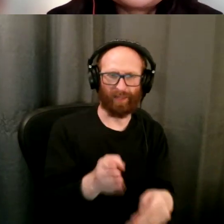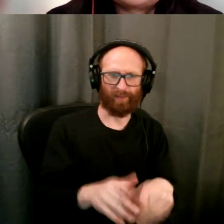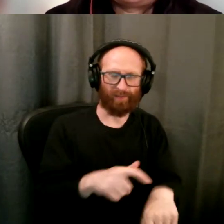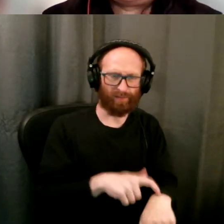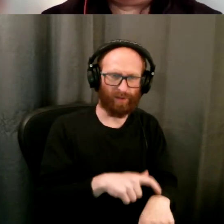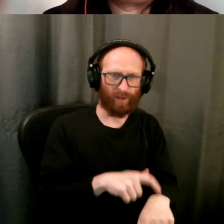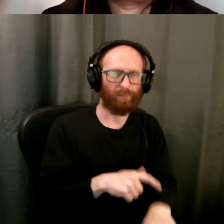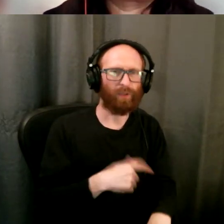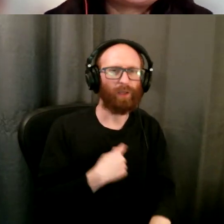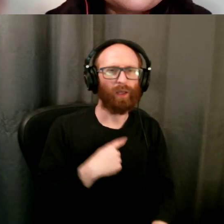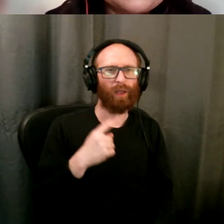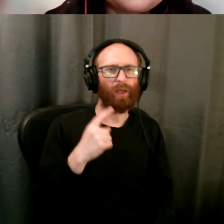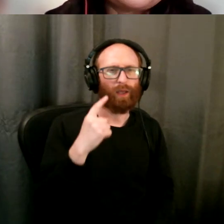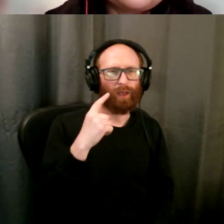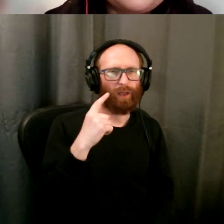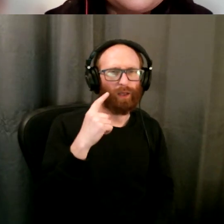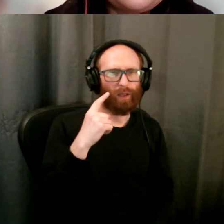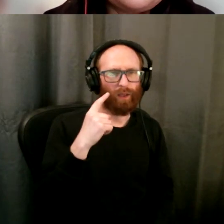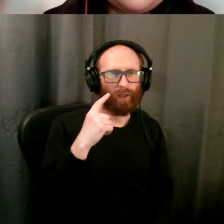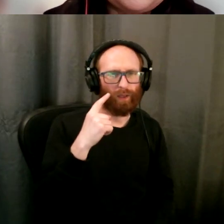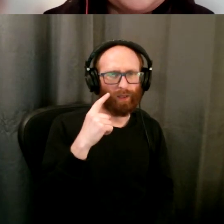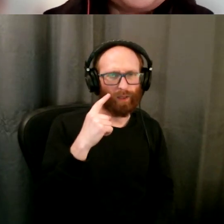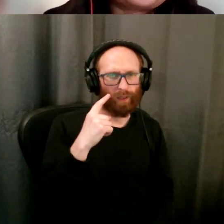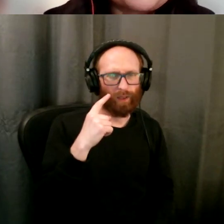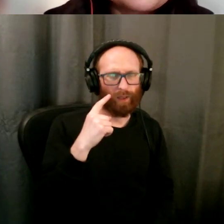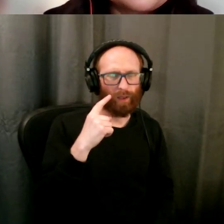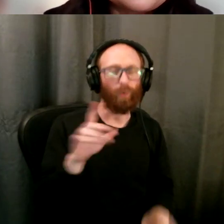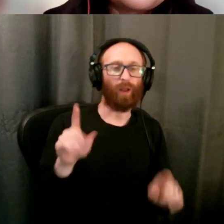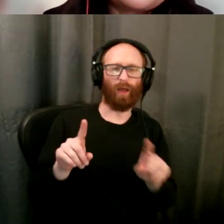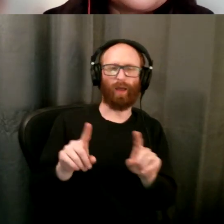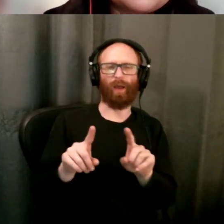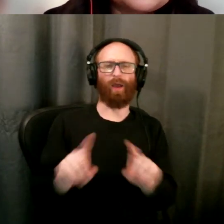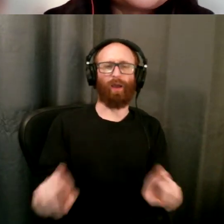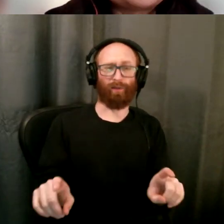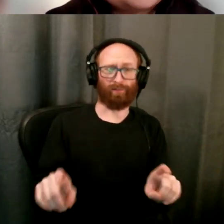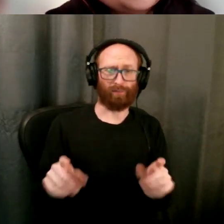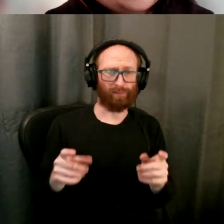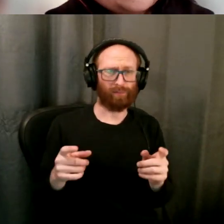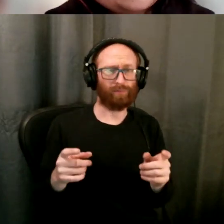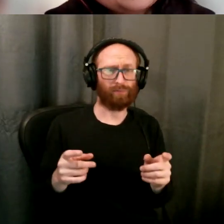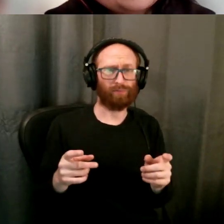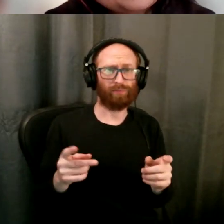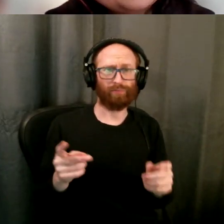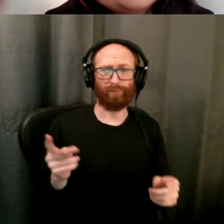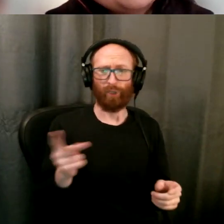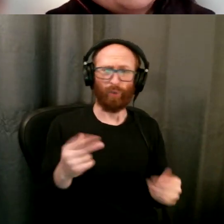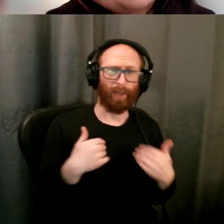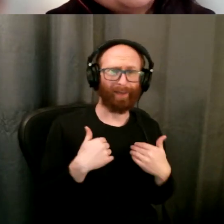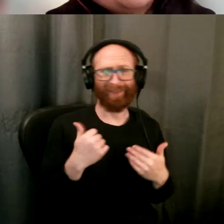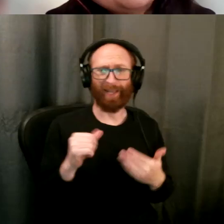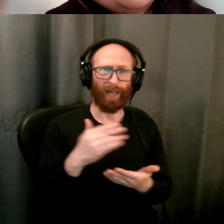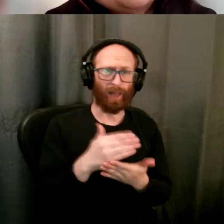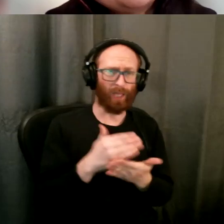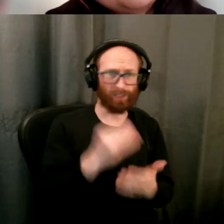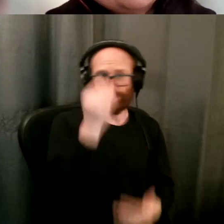here, so I'm just gonna ask both of you if you have some lessons learned or what is something you'd